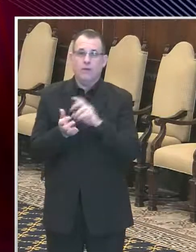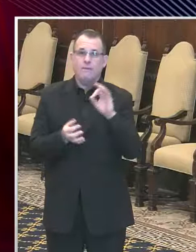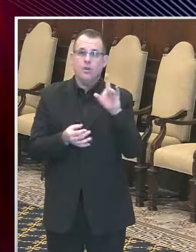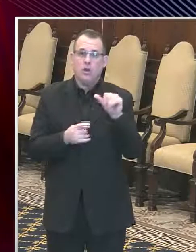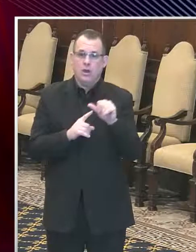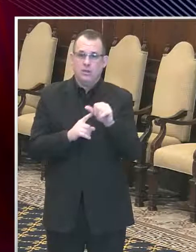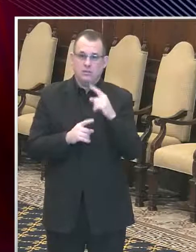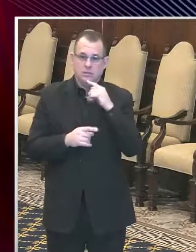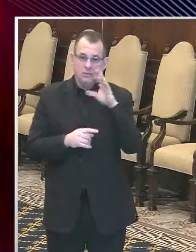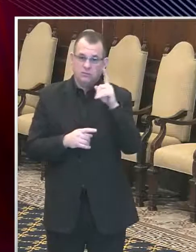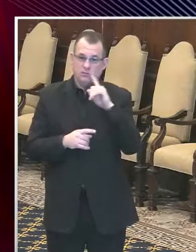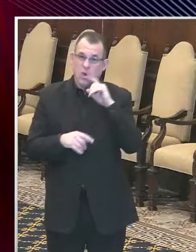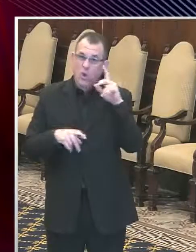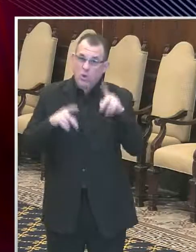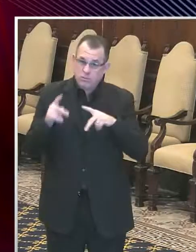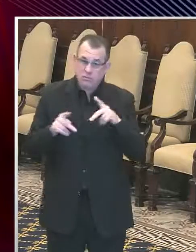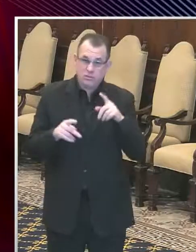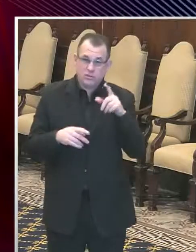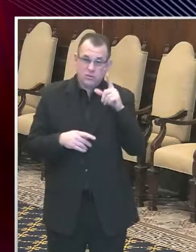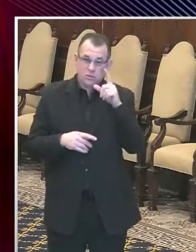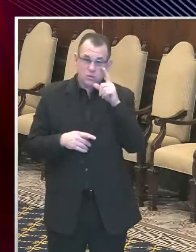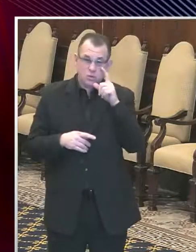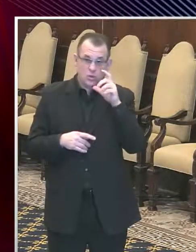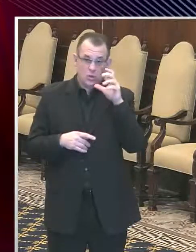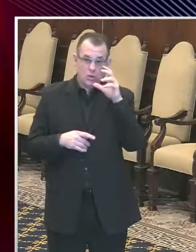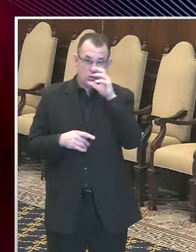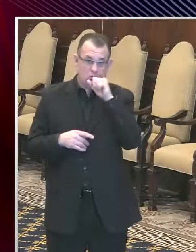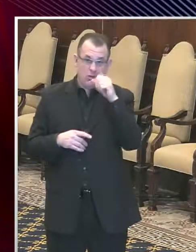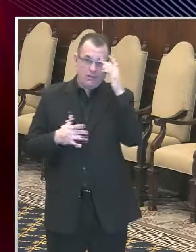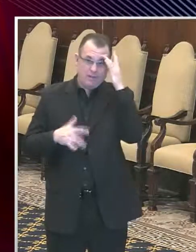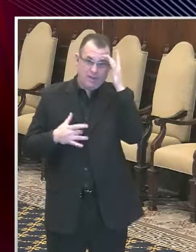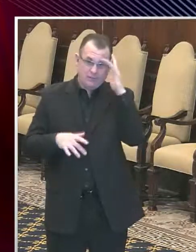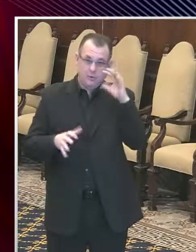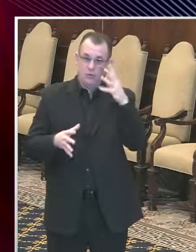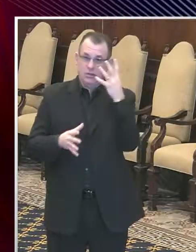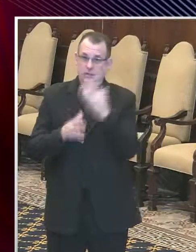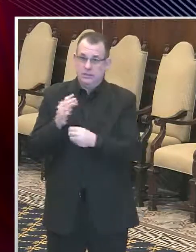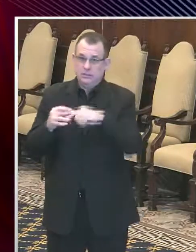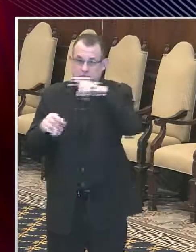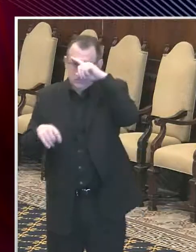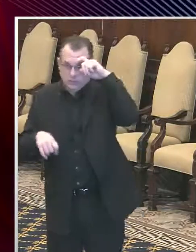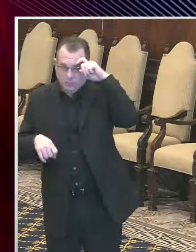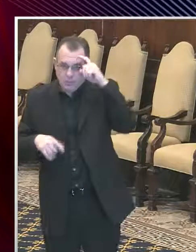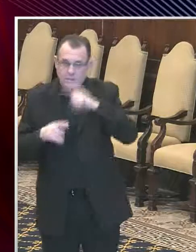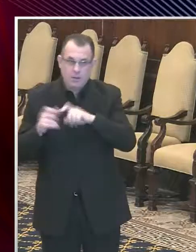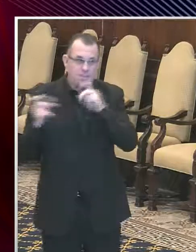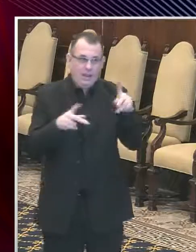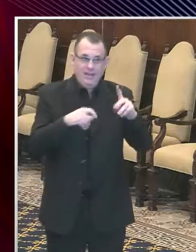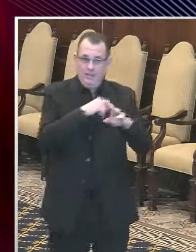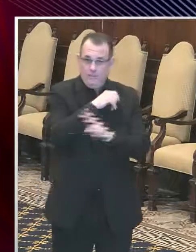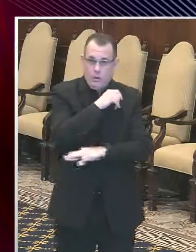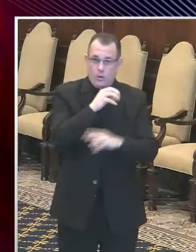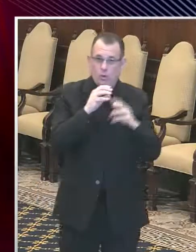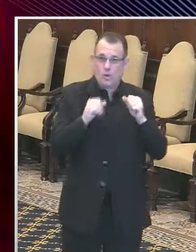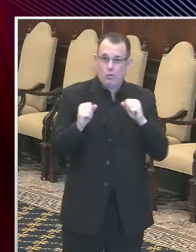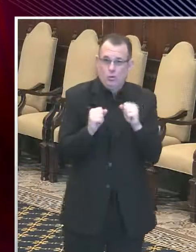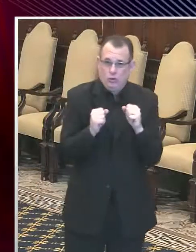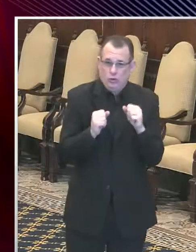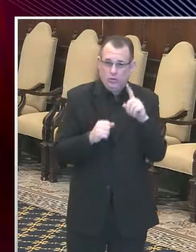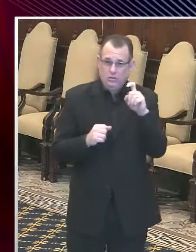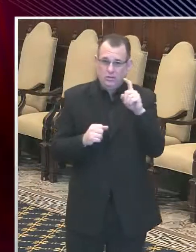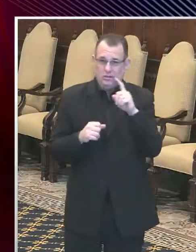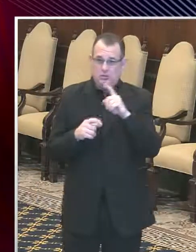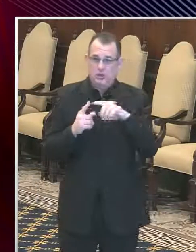who are assuming that the virus is going to go away in the summer and then come back again in the fall or winter, because that's what influenza does and that's what some other